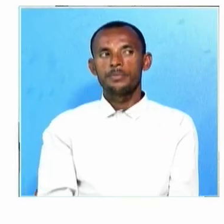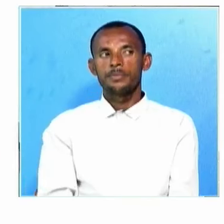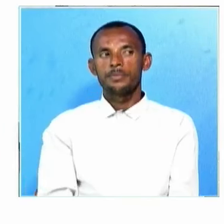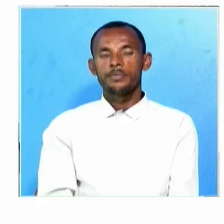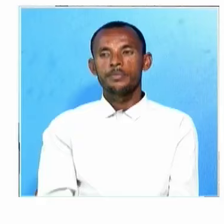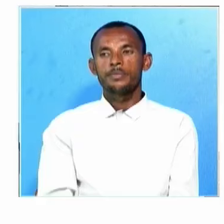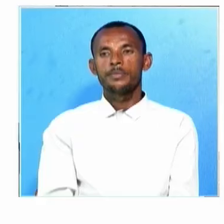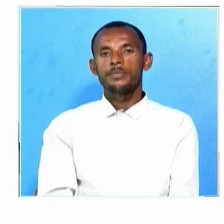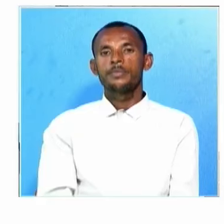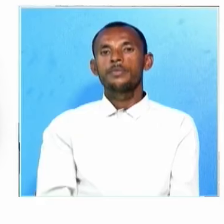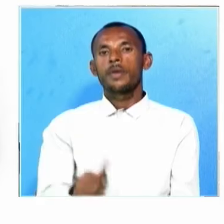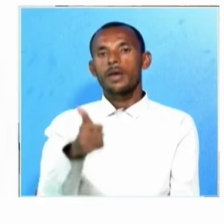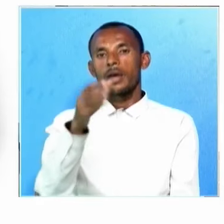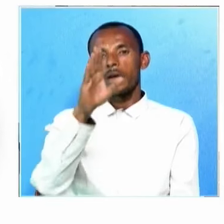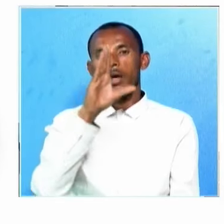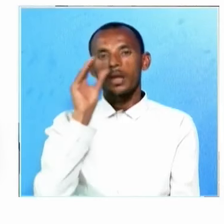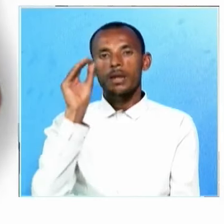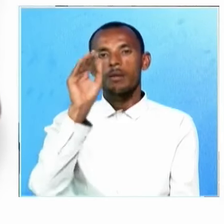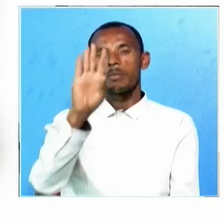In the following